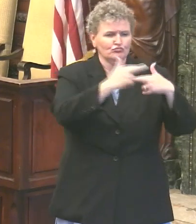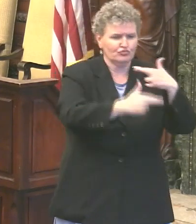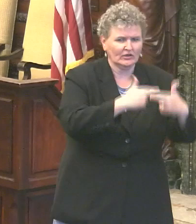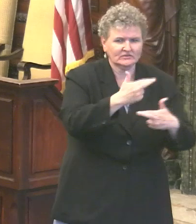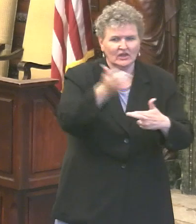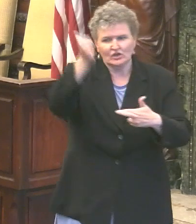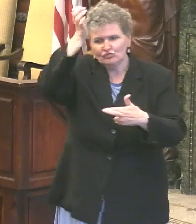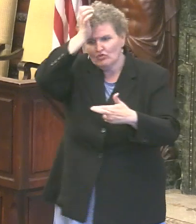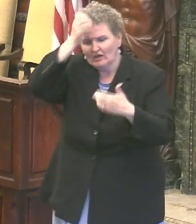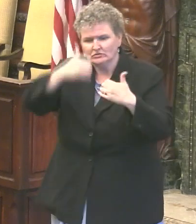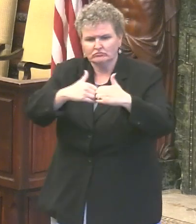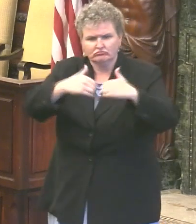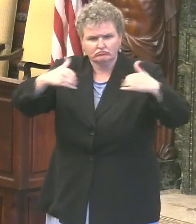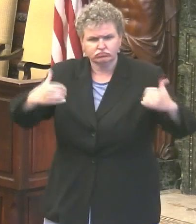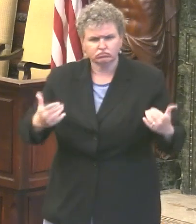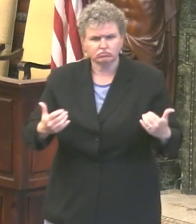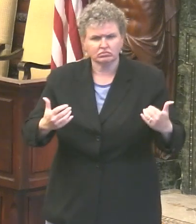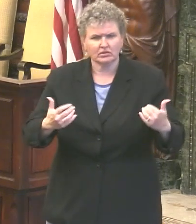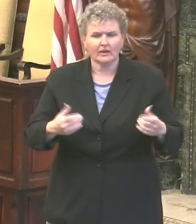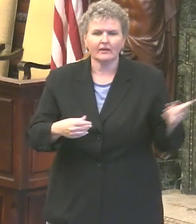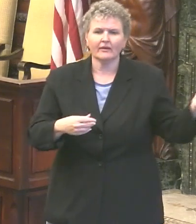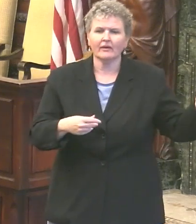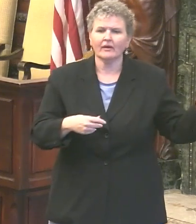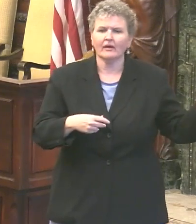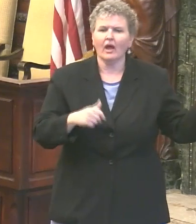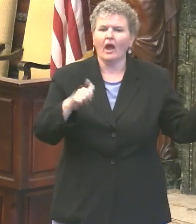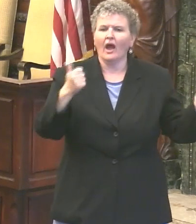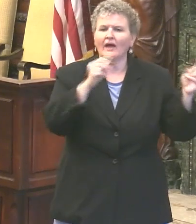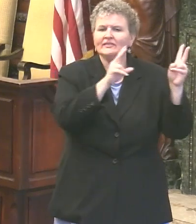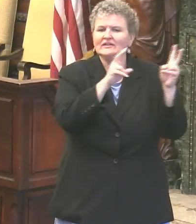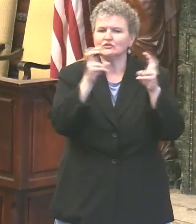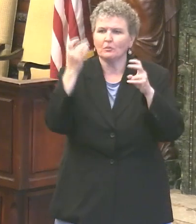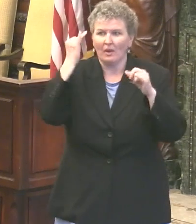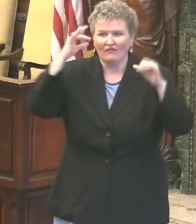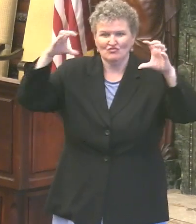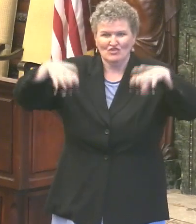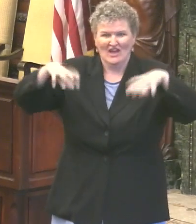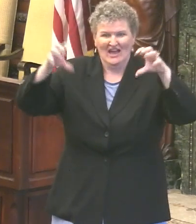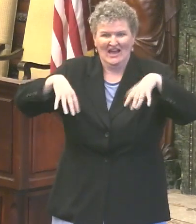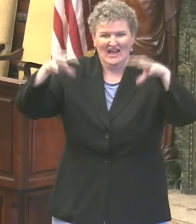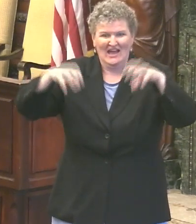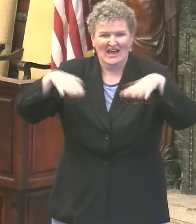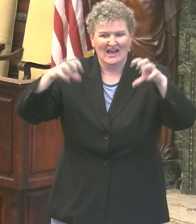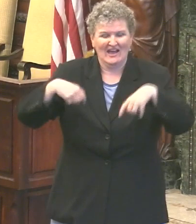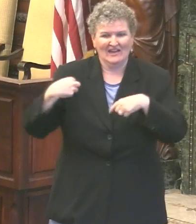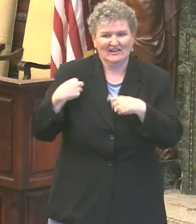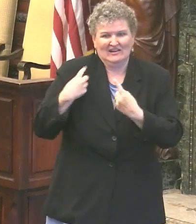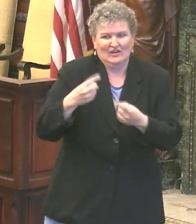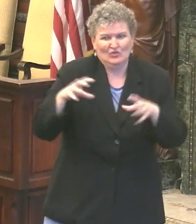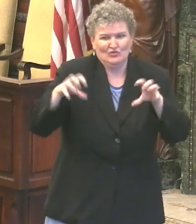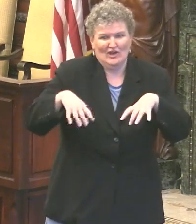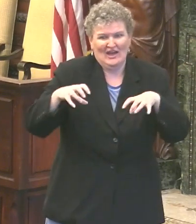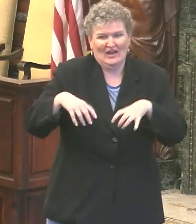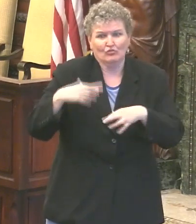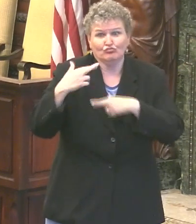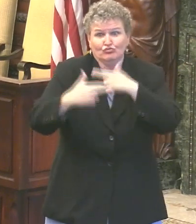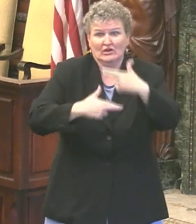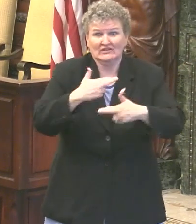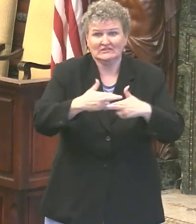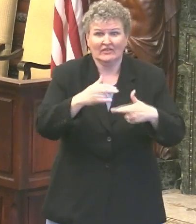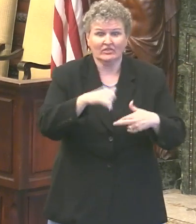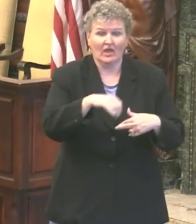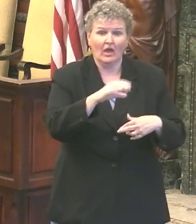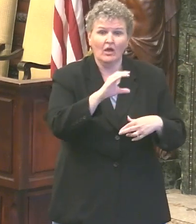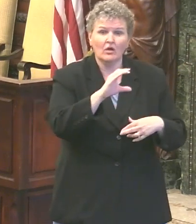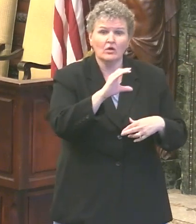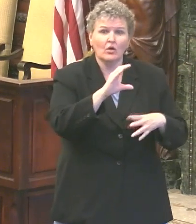is that I'm being told that because of the storms, the recycling, a lot of the recycling cardboard was